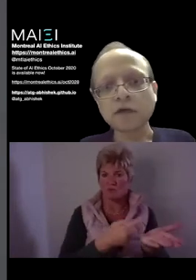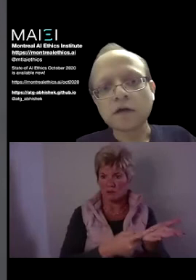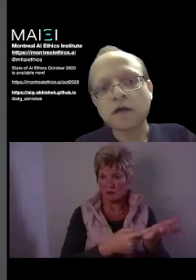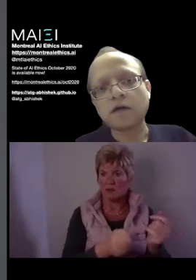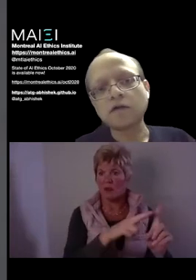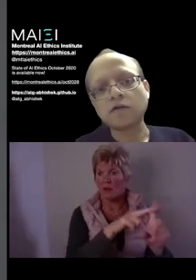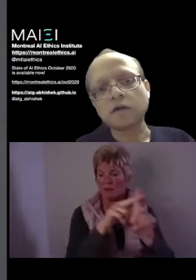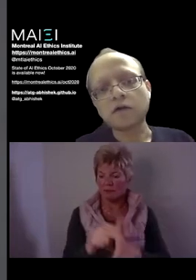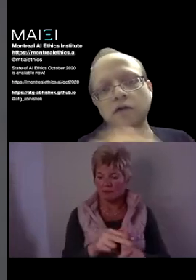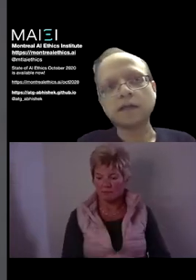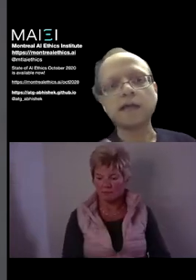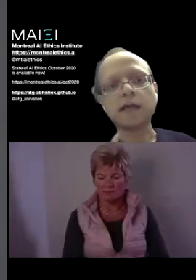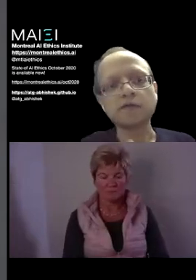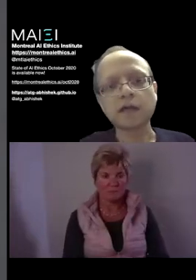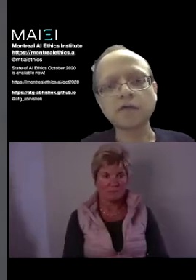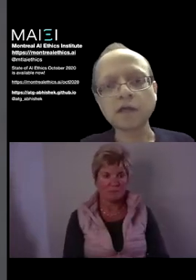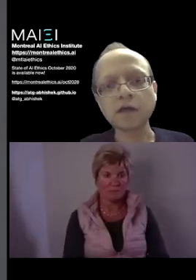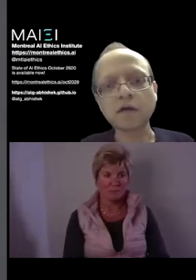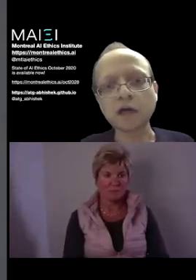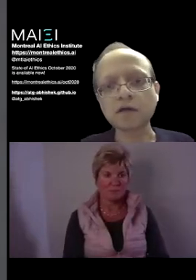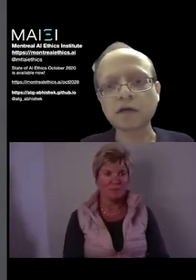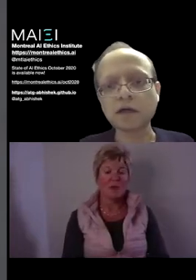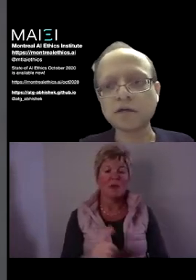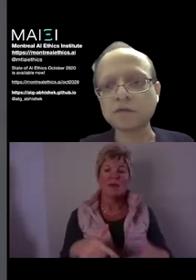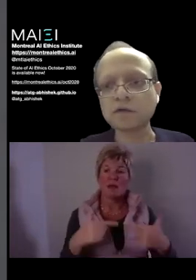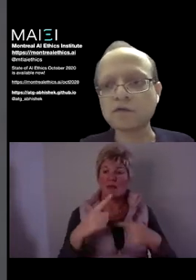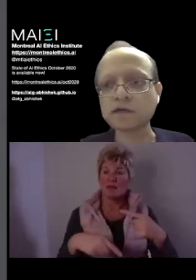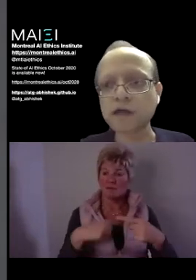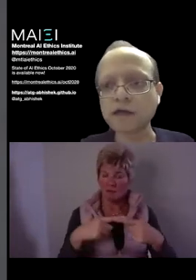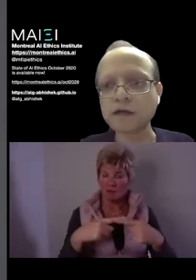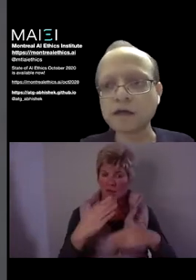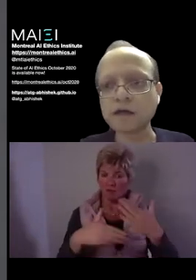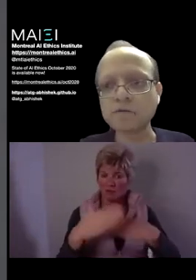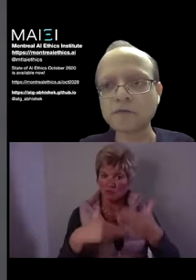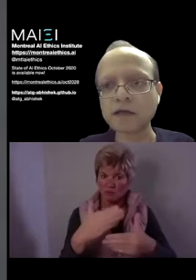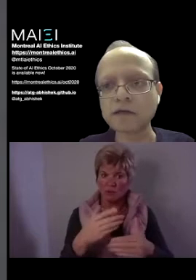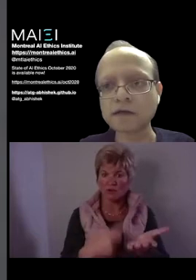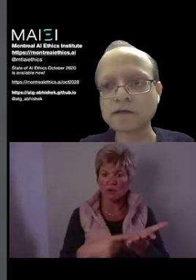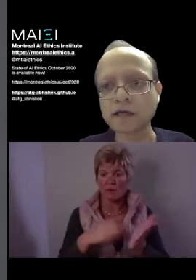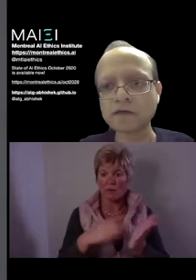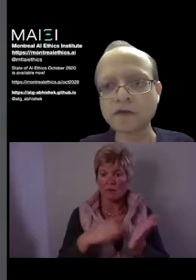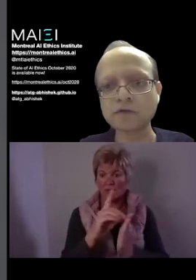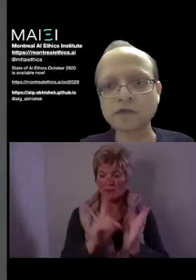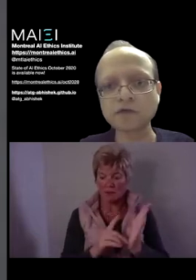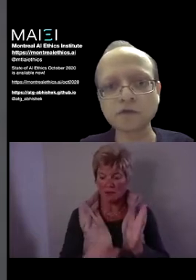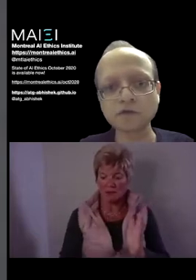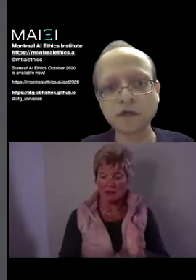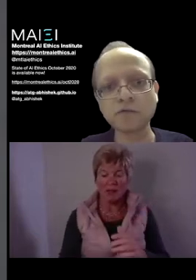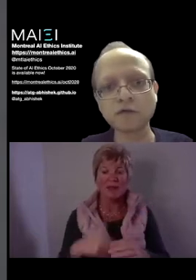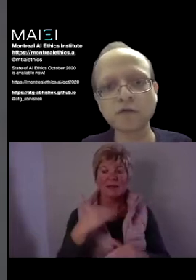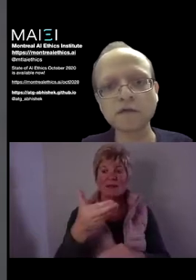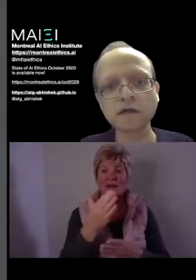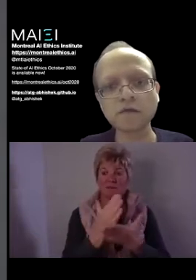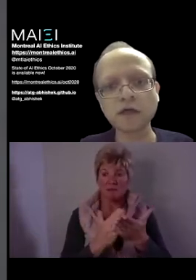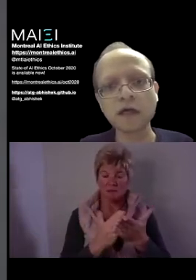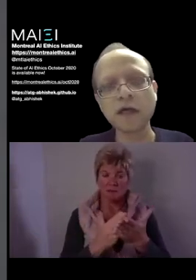So going along in that life cycle, we can talk about sort of design as the next phase, which is really